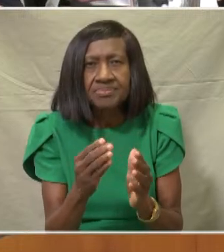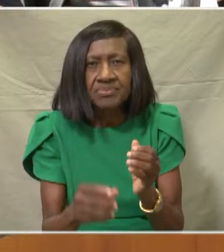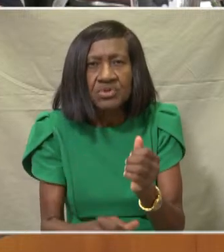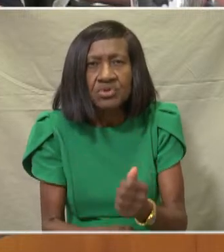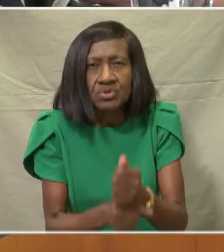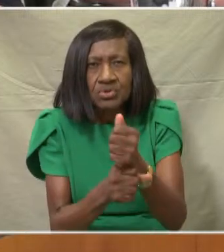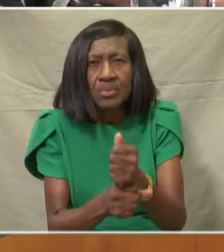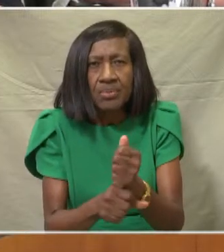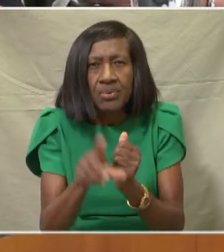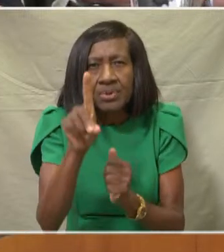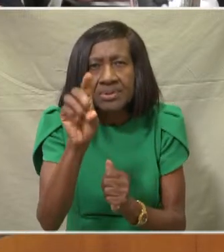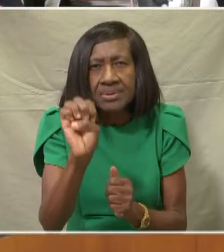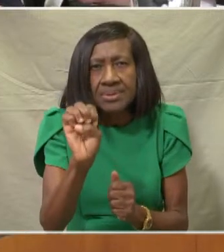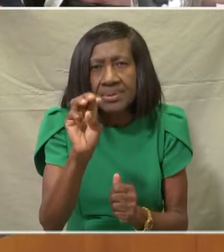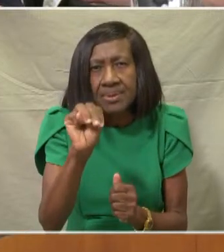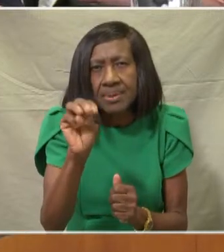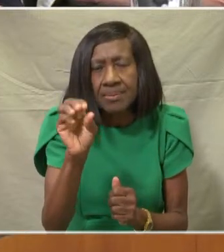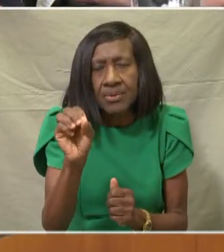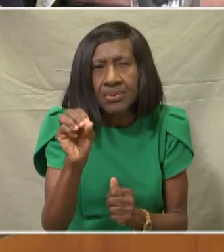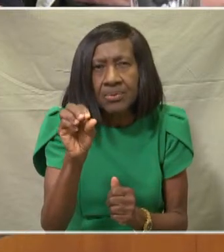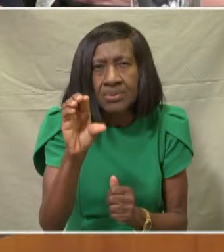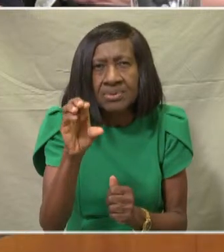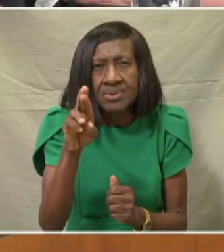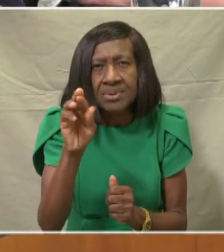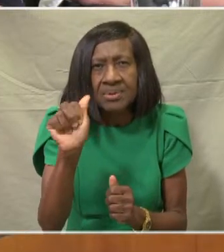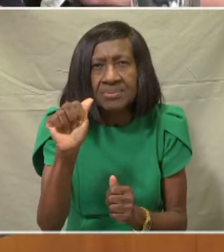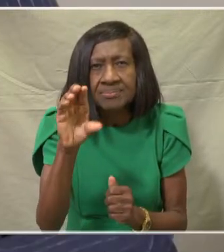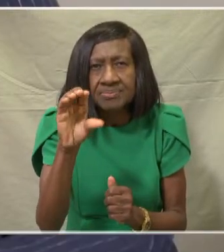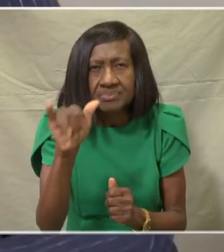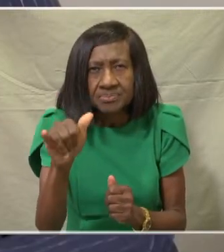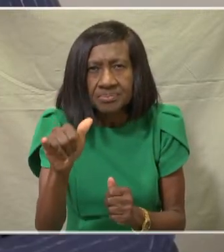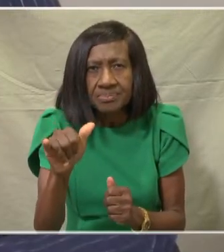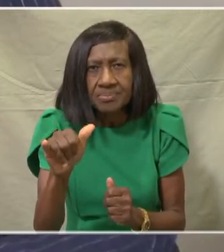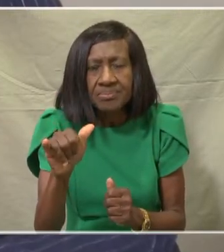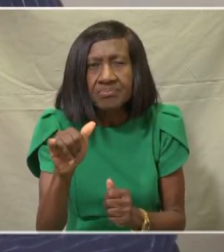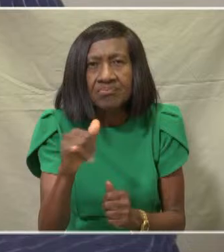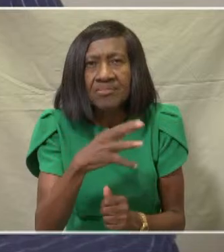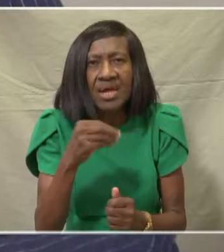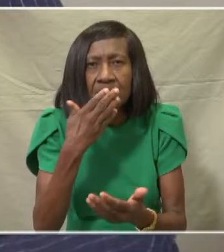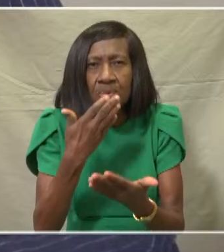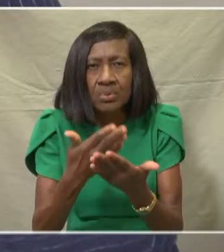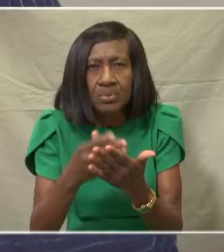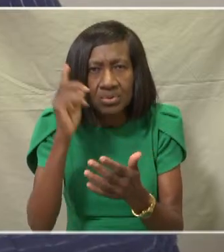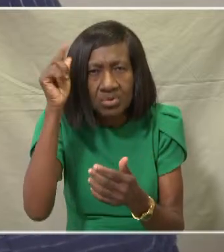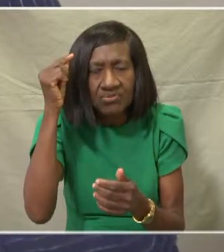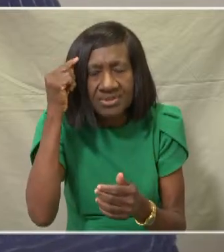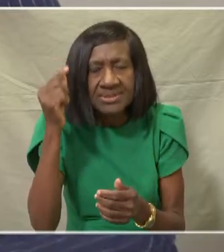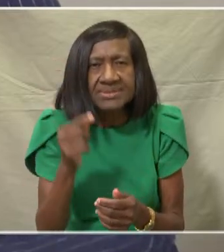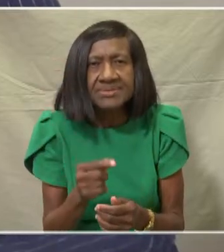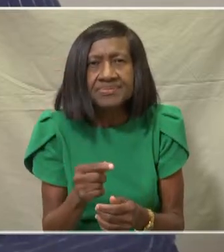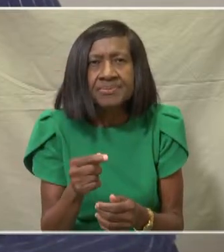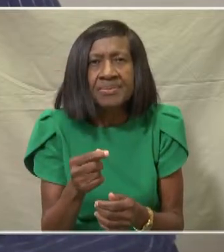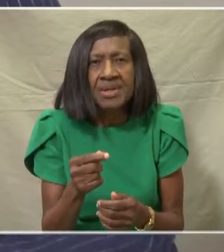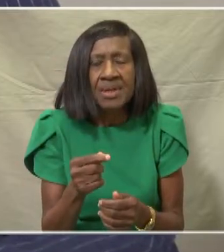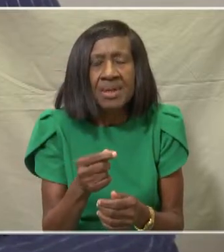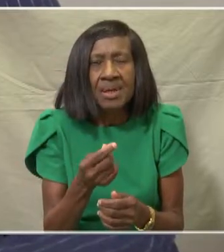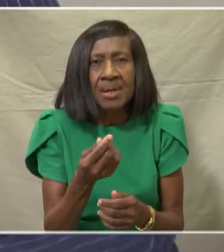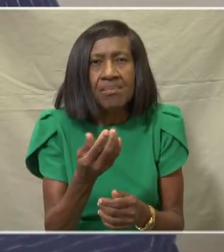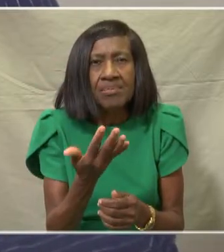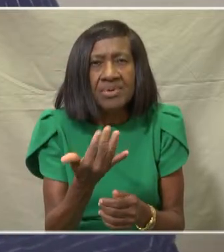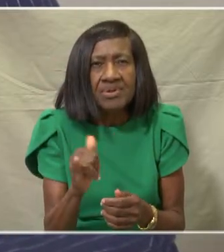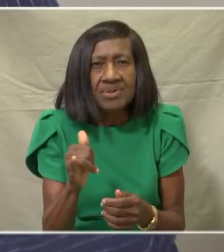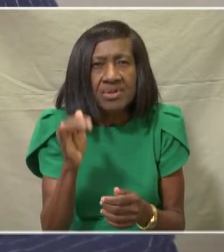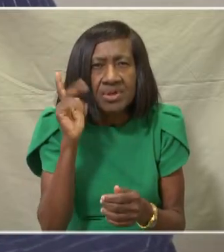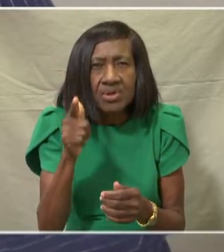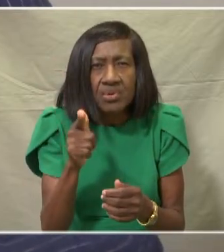democracy, supporting good governance, and that's what brings us here. So we'll be striving during our observation to understand